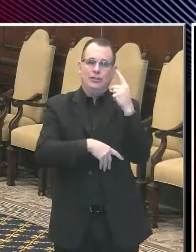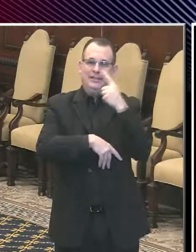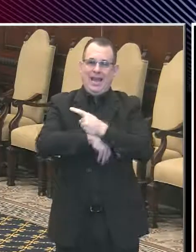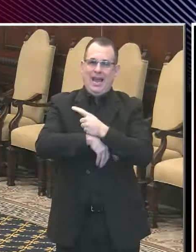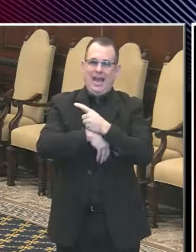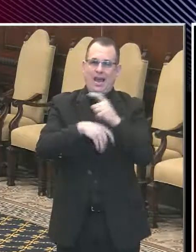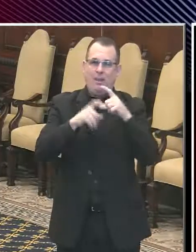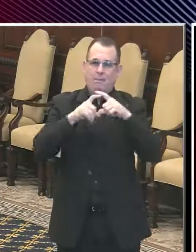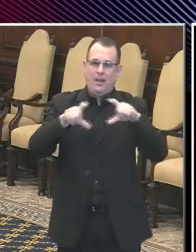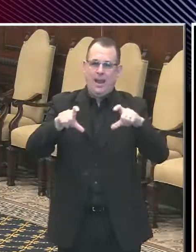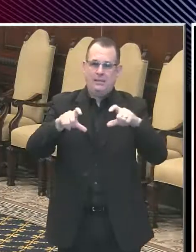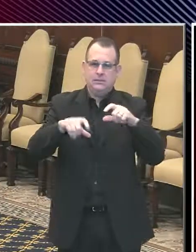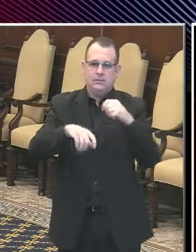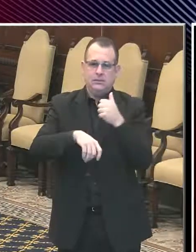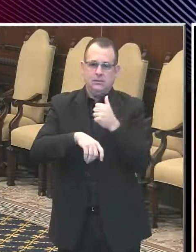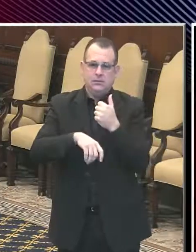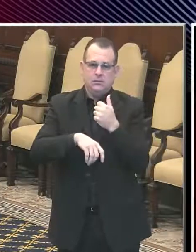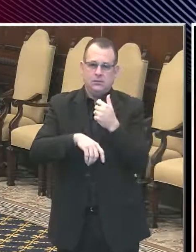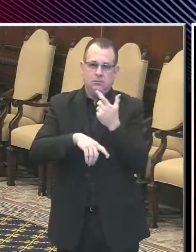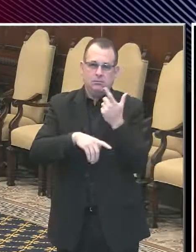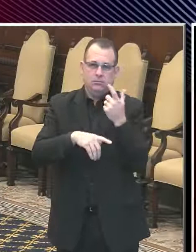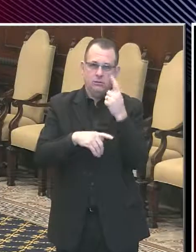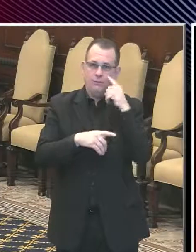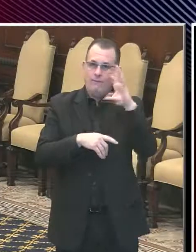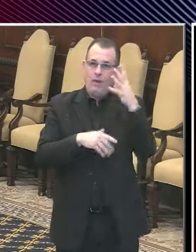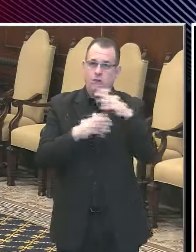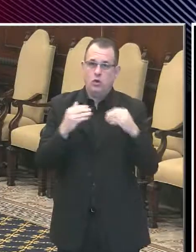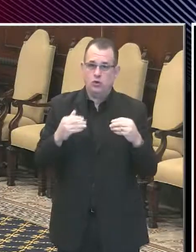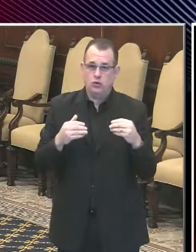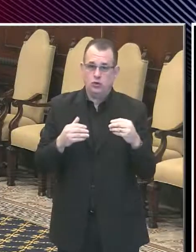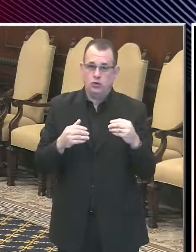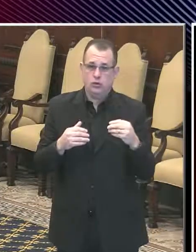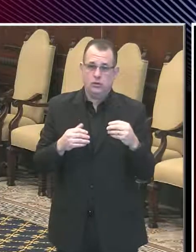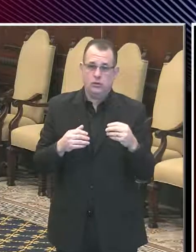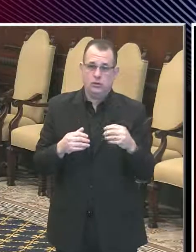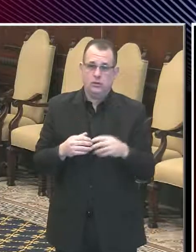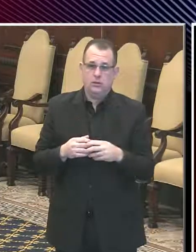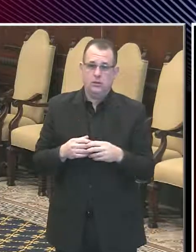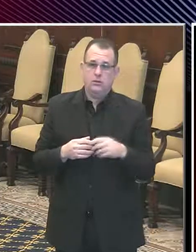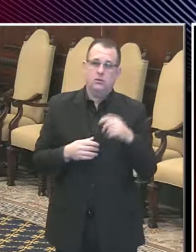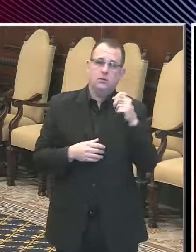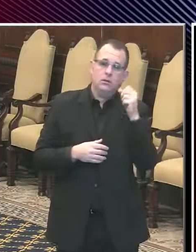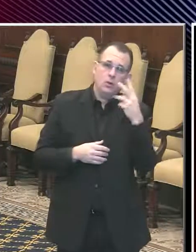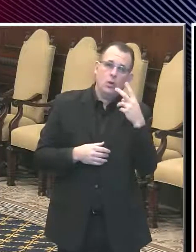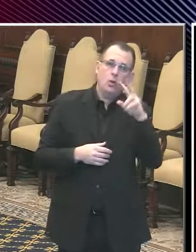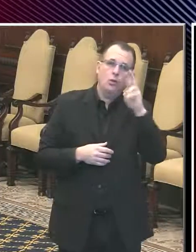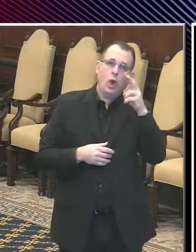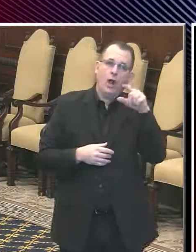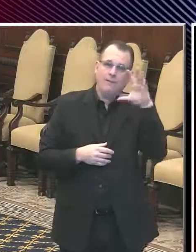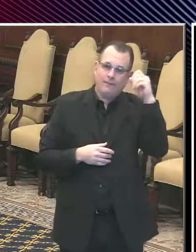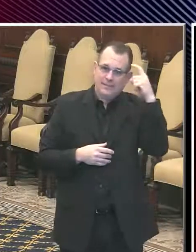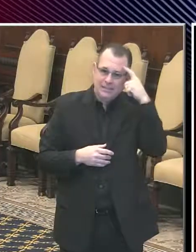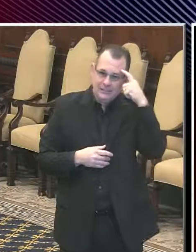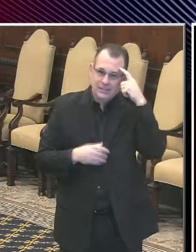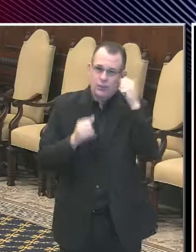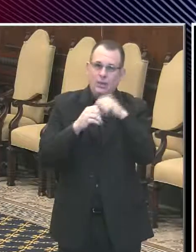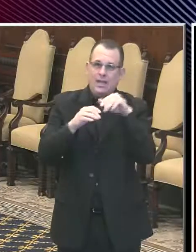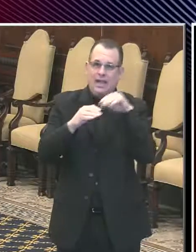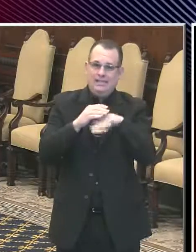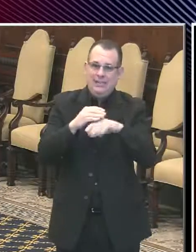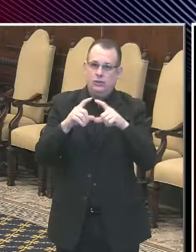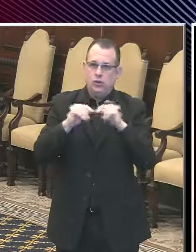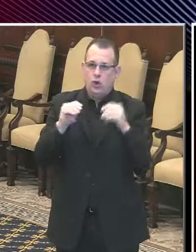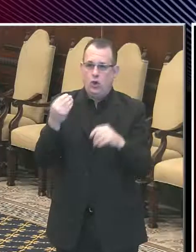$5 for the first month or $2.50 if you have a Pennsylvania Access card. This is open to anyone, and all monthly